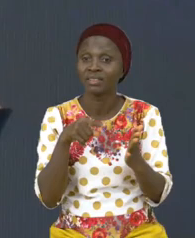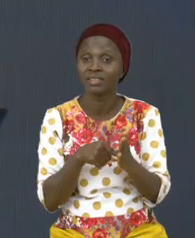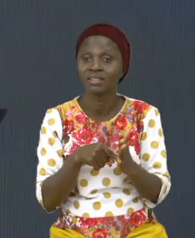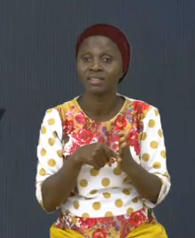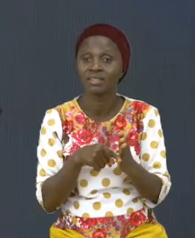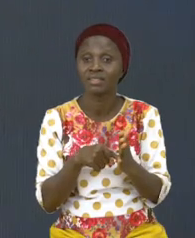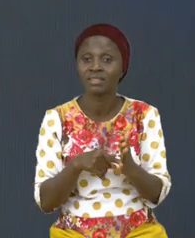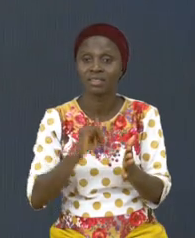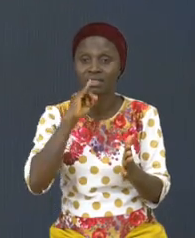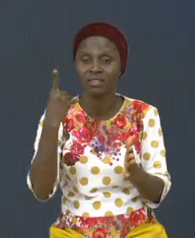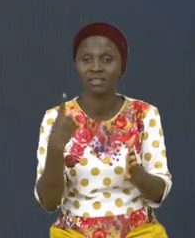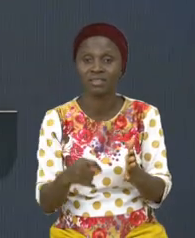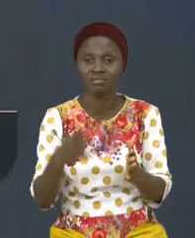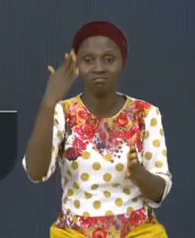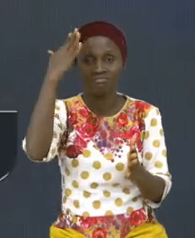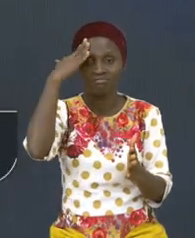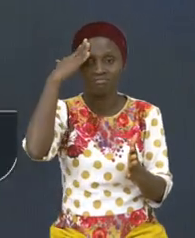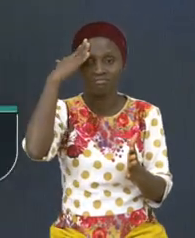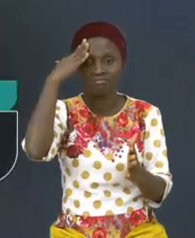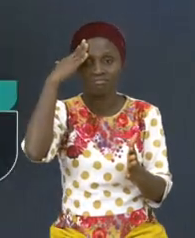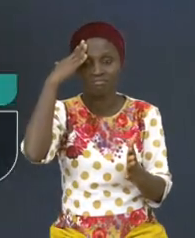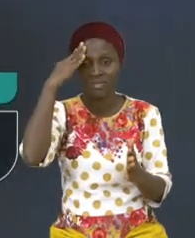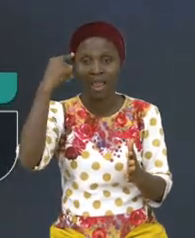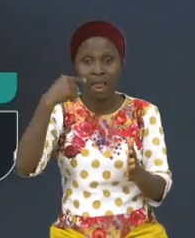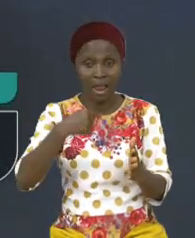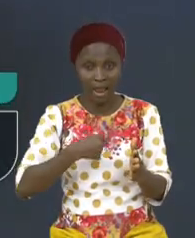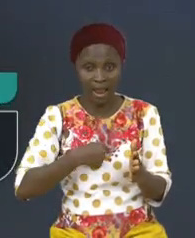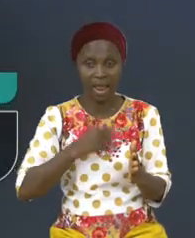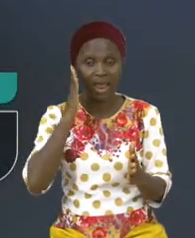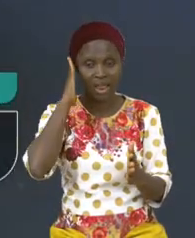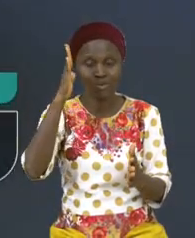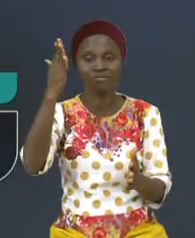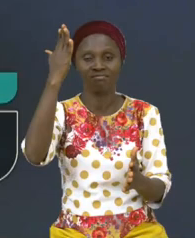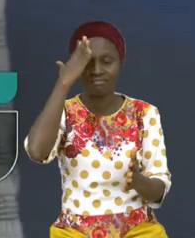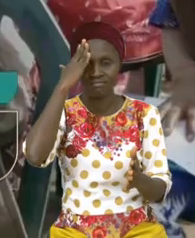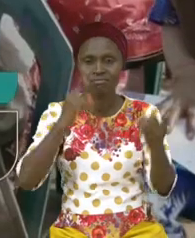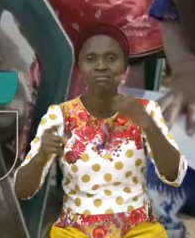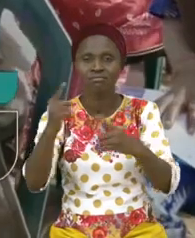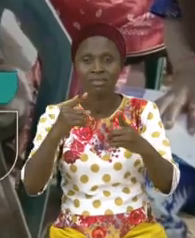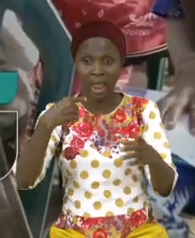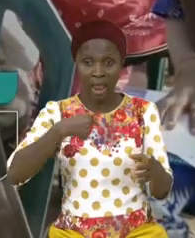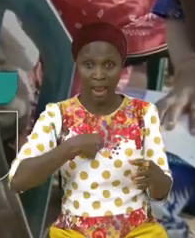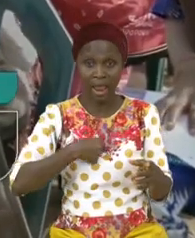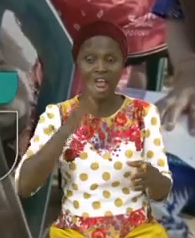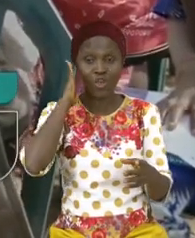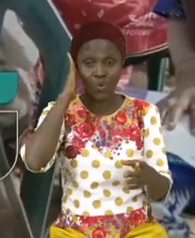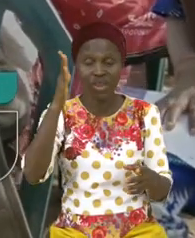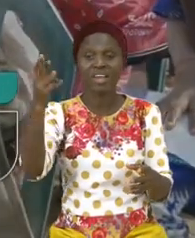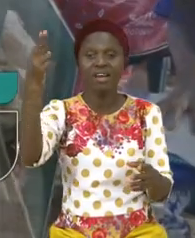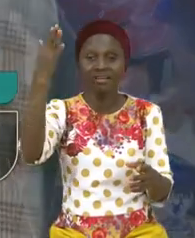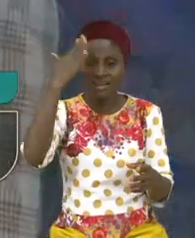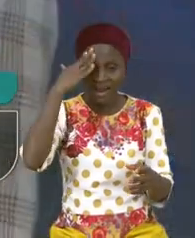the realization. I will realize. I